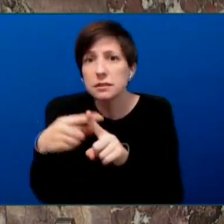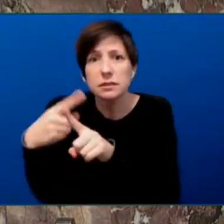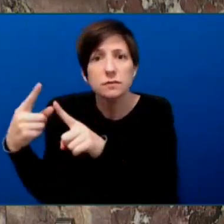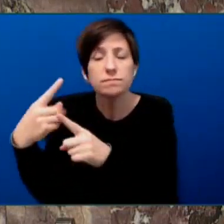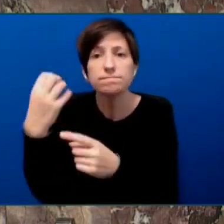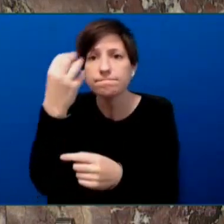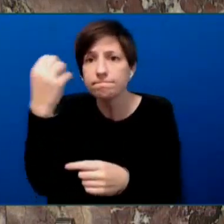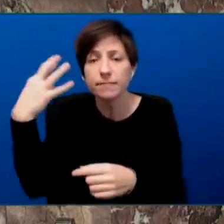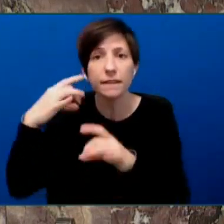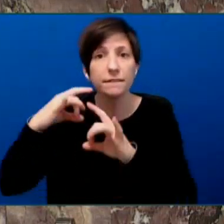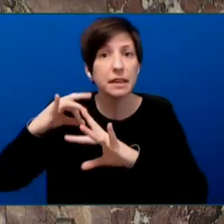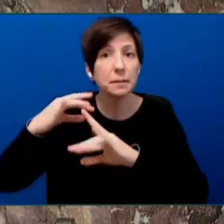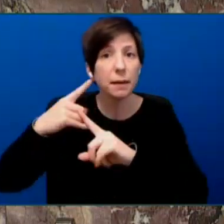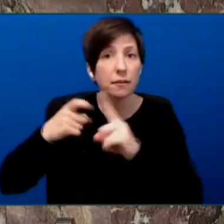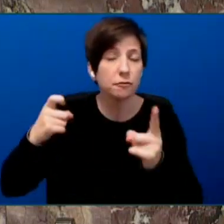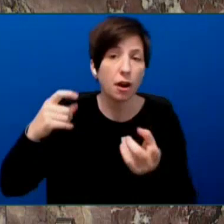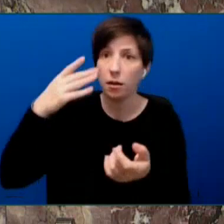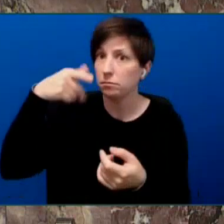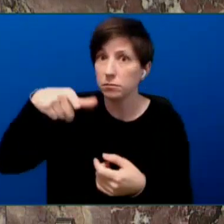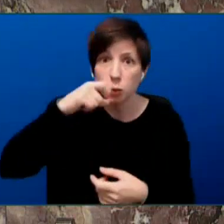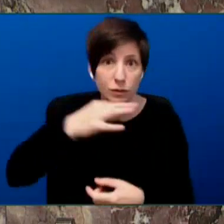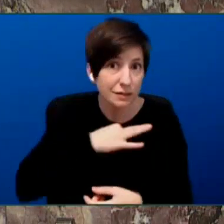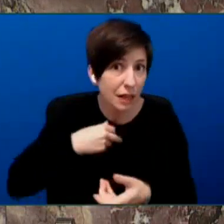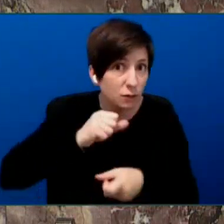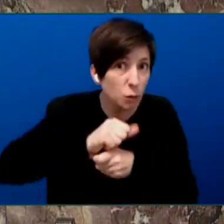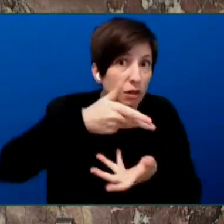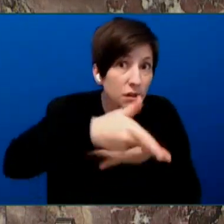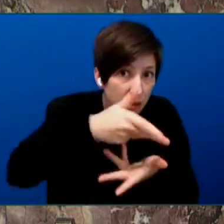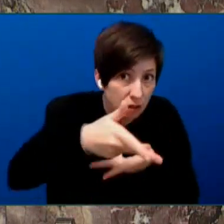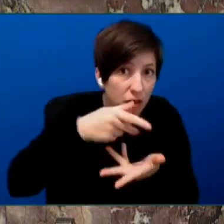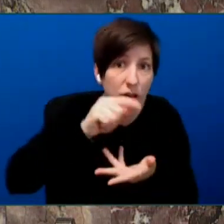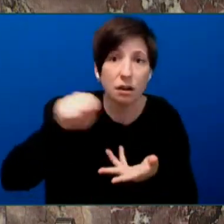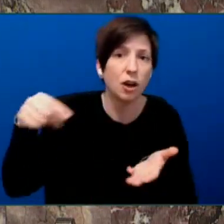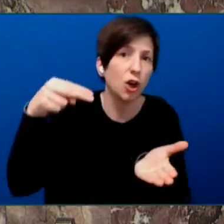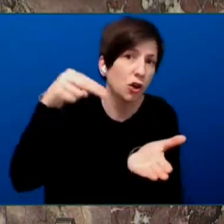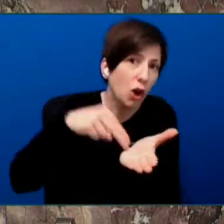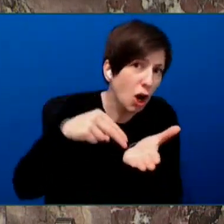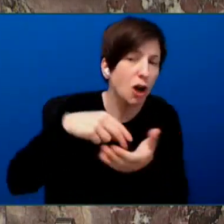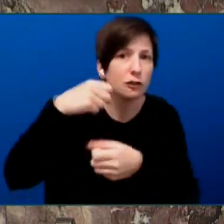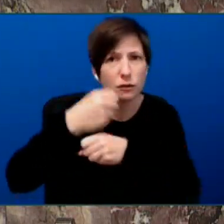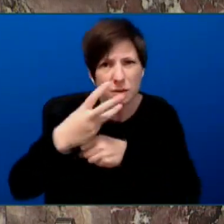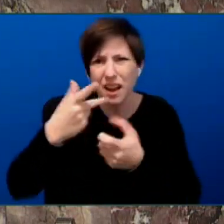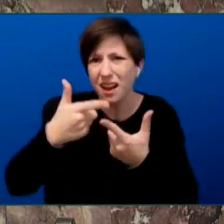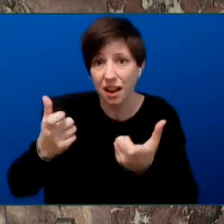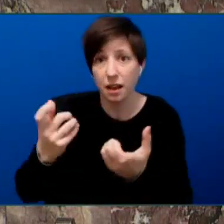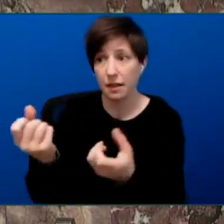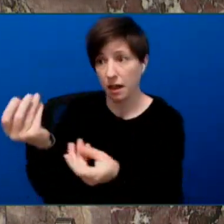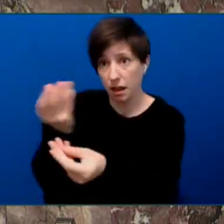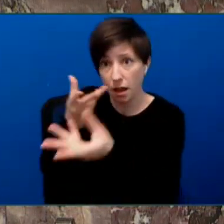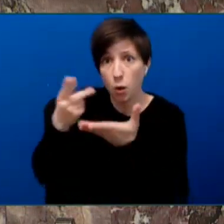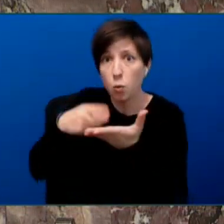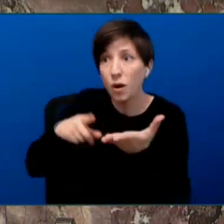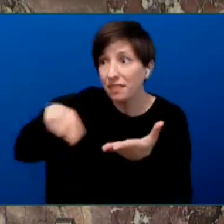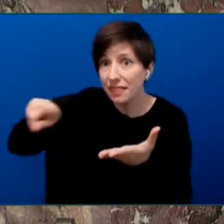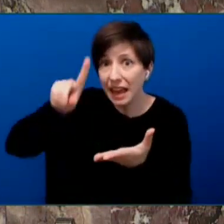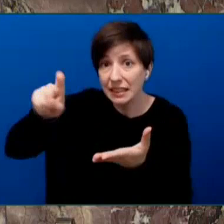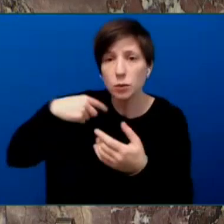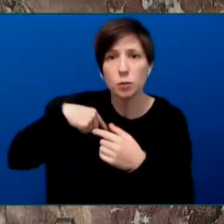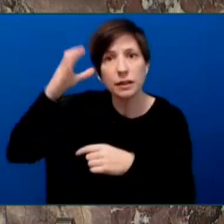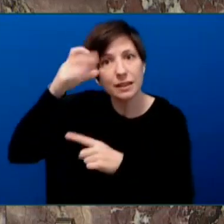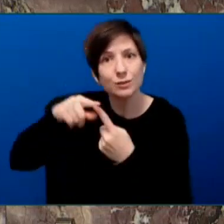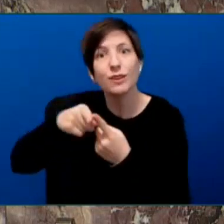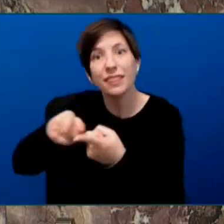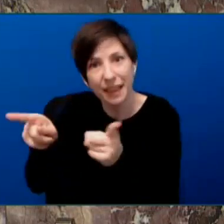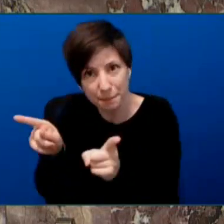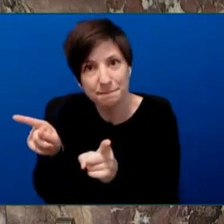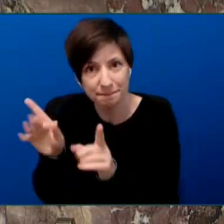healthcare system about what they need in order to better care for their patients. Access to OAT is one of those.